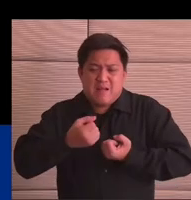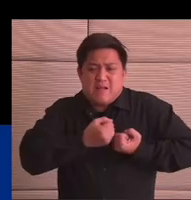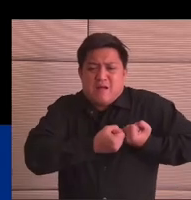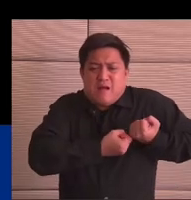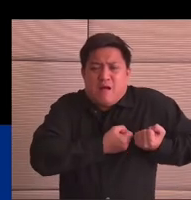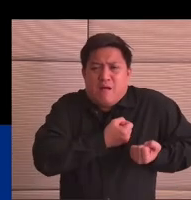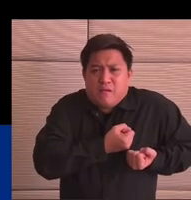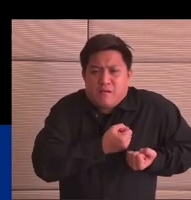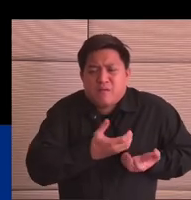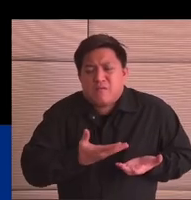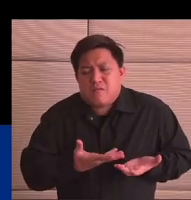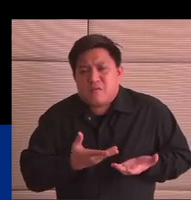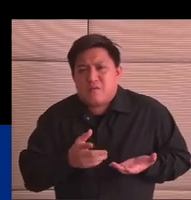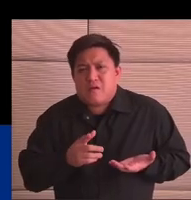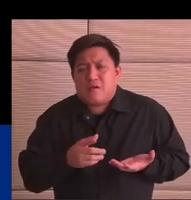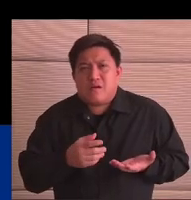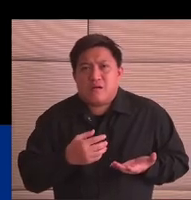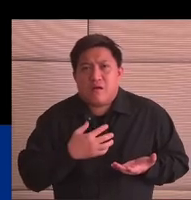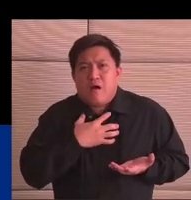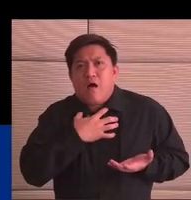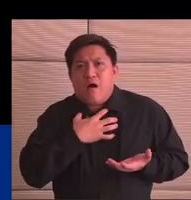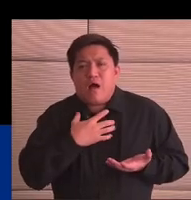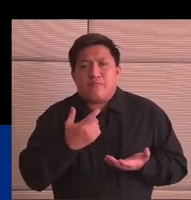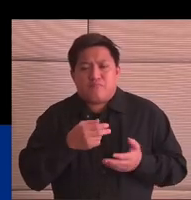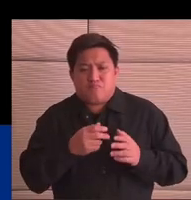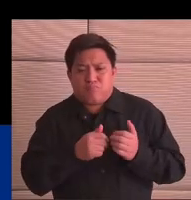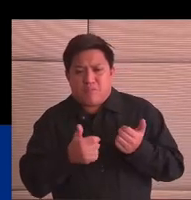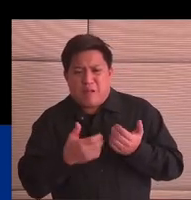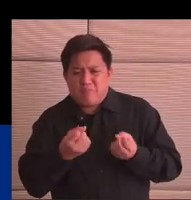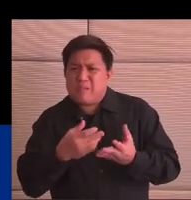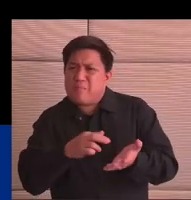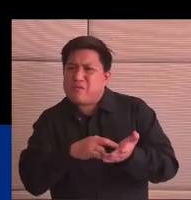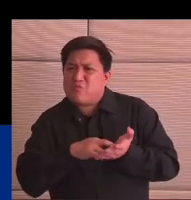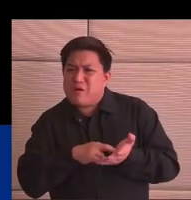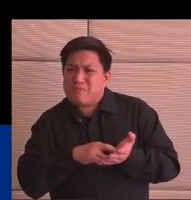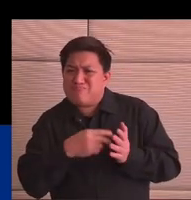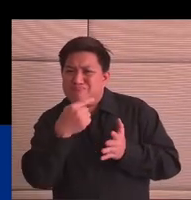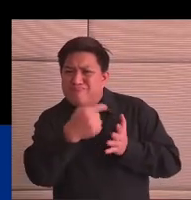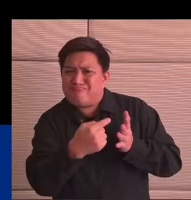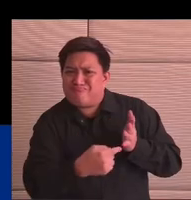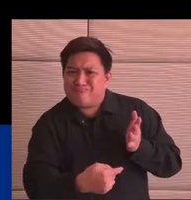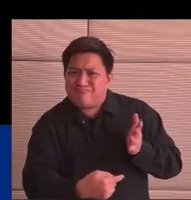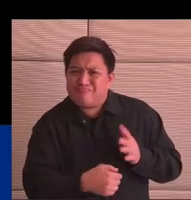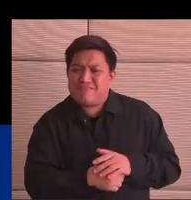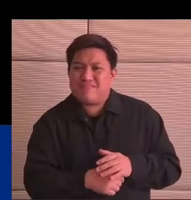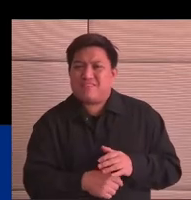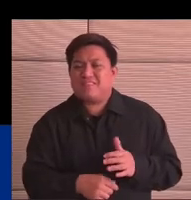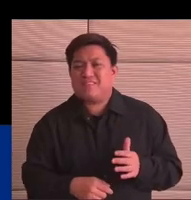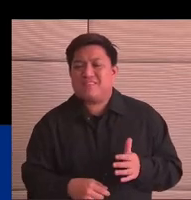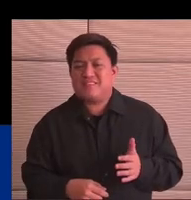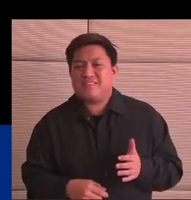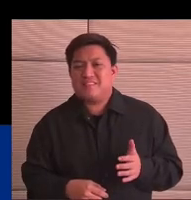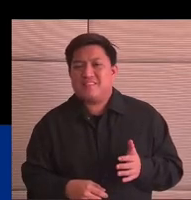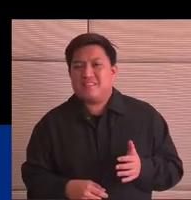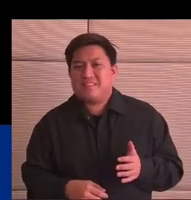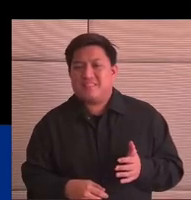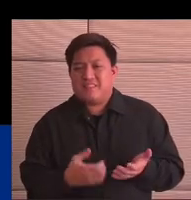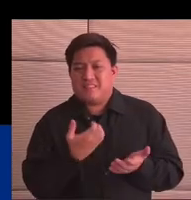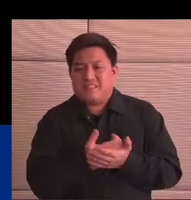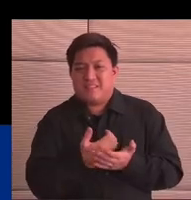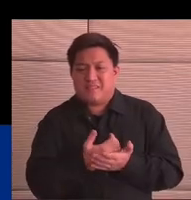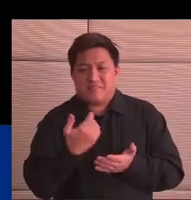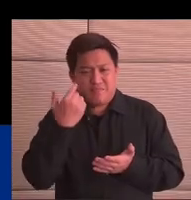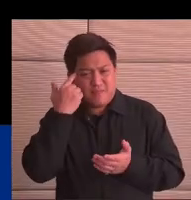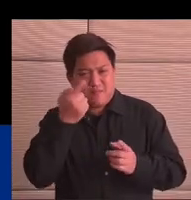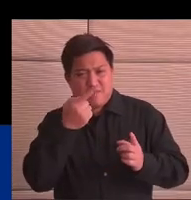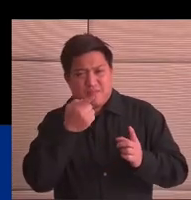of choking under the documentary requirements of satisfying those regulations. And then, again, economic governance towards